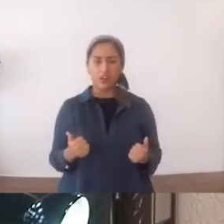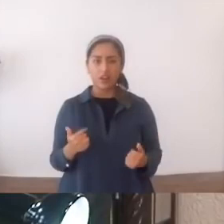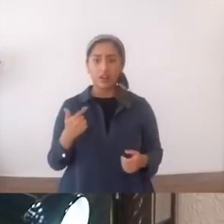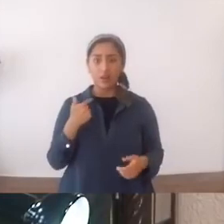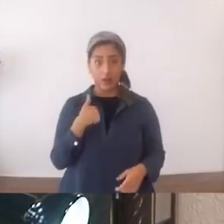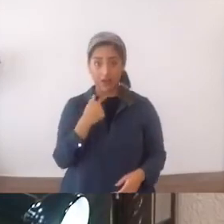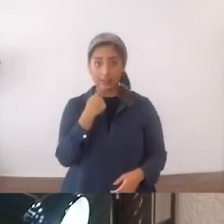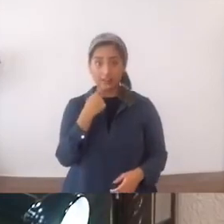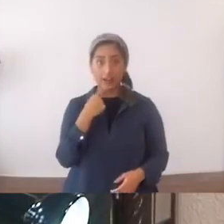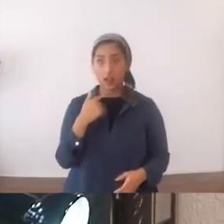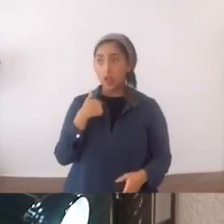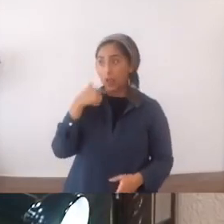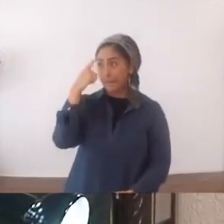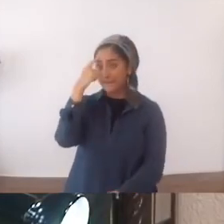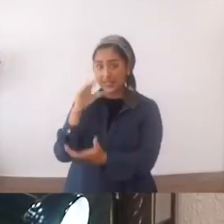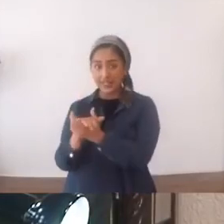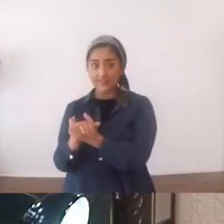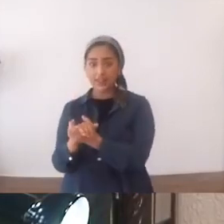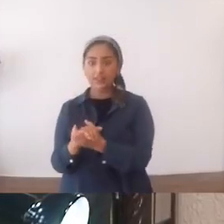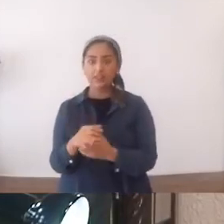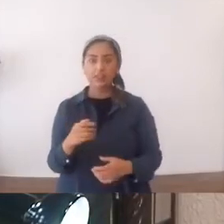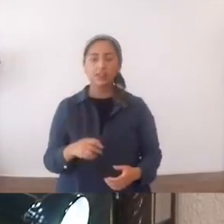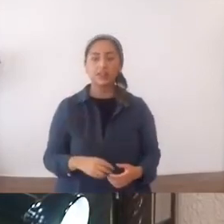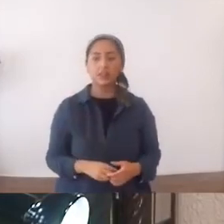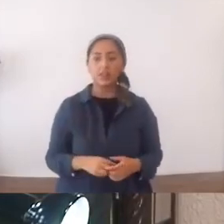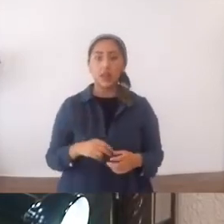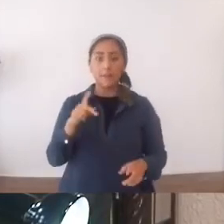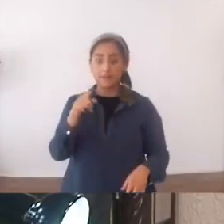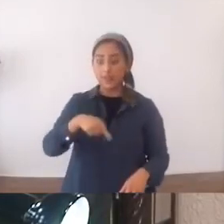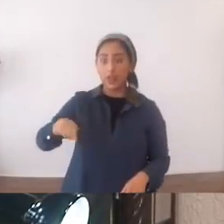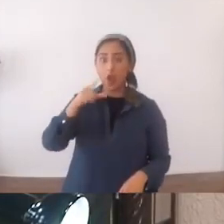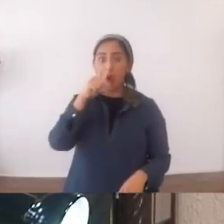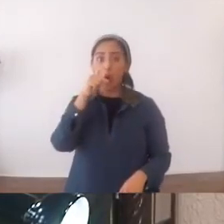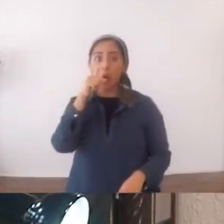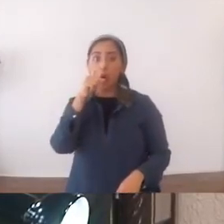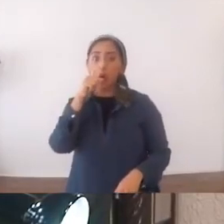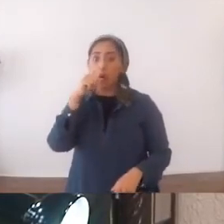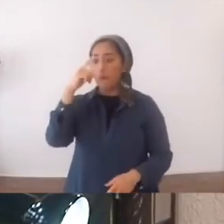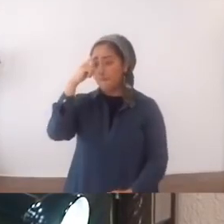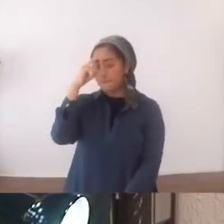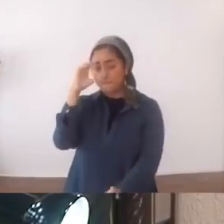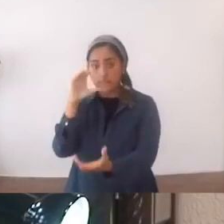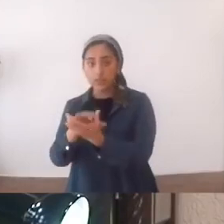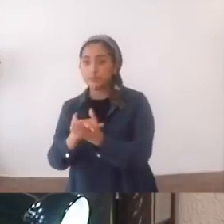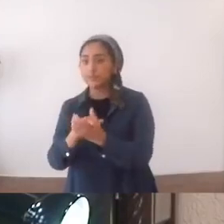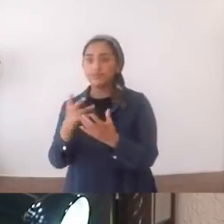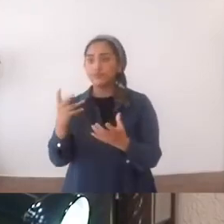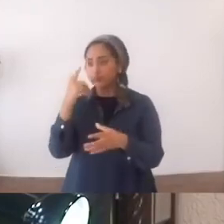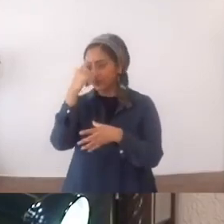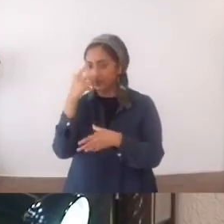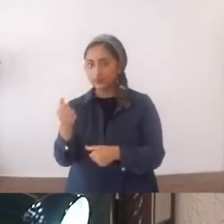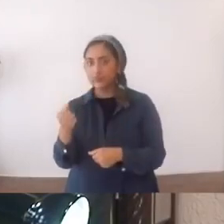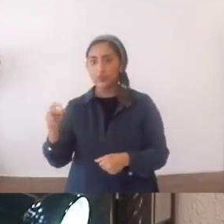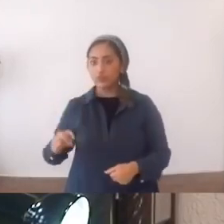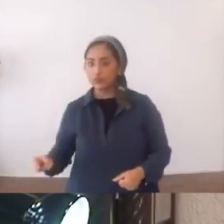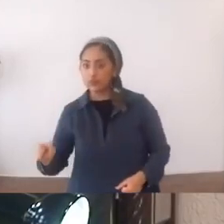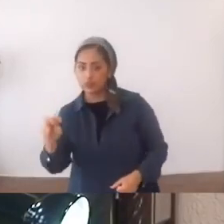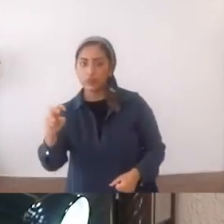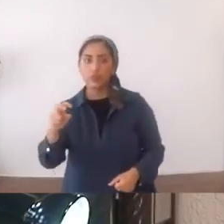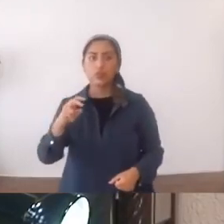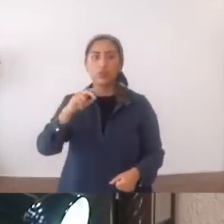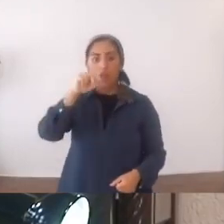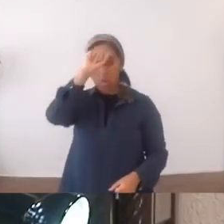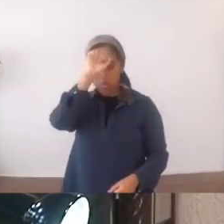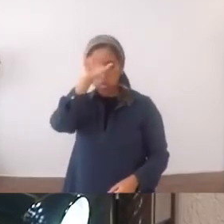¿Cuál? God. Which one? creyendo, como yo lo decía en otro tema, Believing, just as I said in en another adoradores de teaching, serpientes, in praisers en of magos, snakes